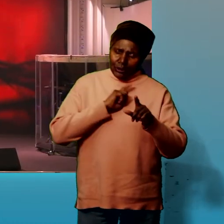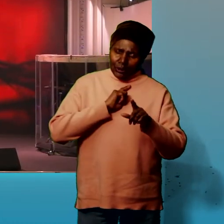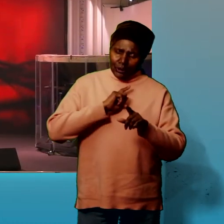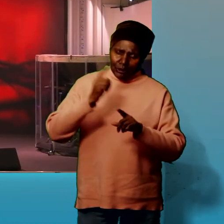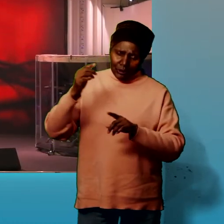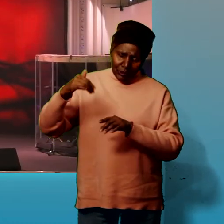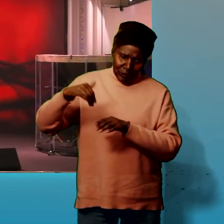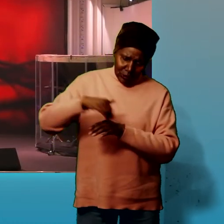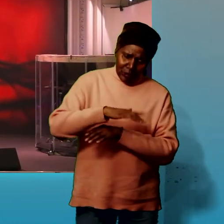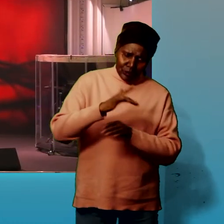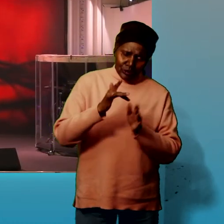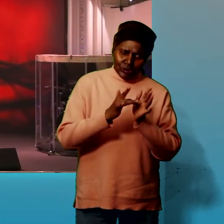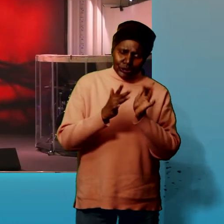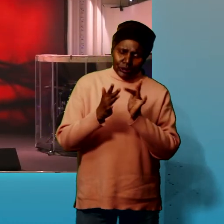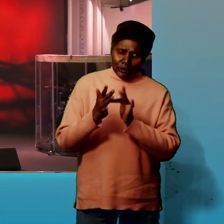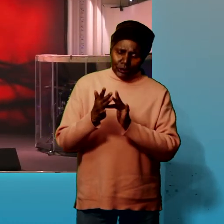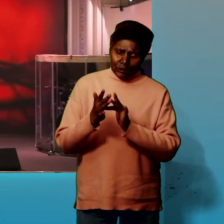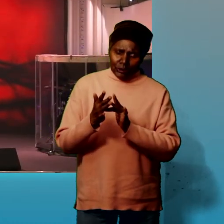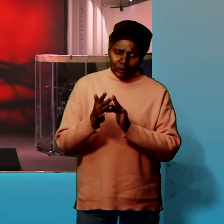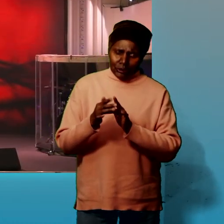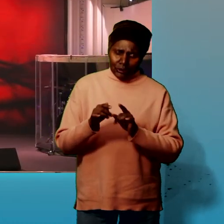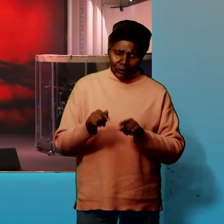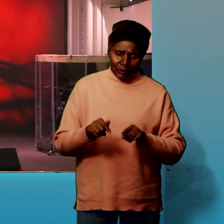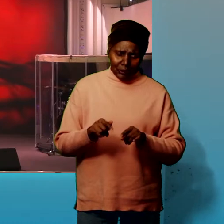But I believe there's power in silence.